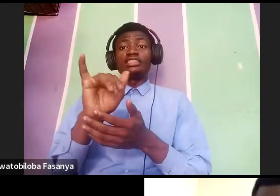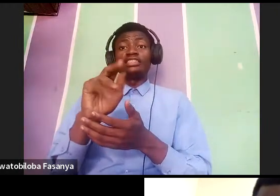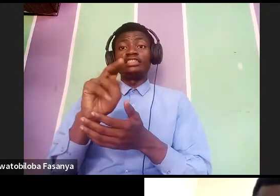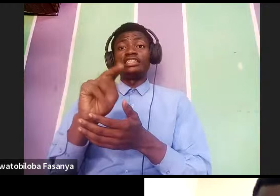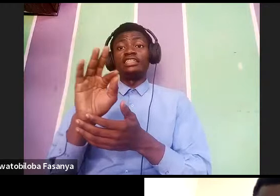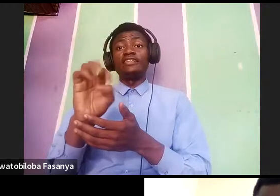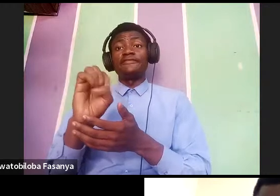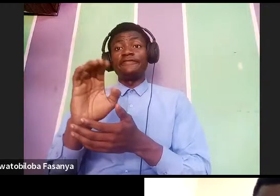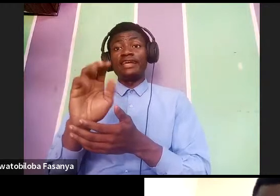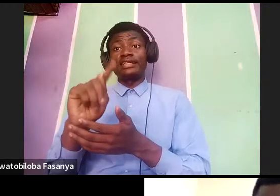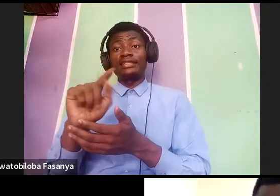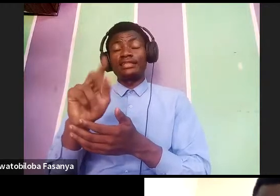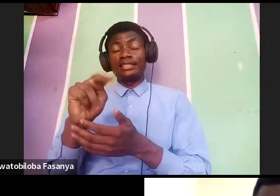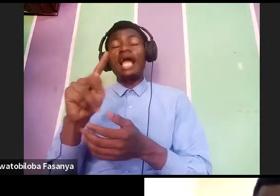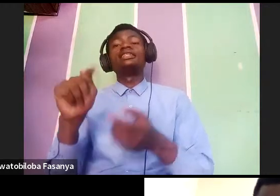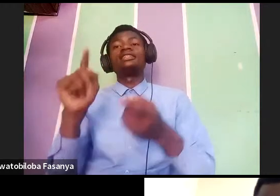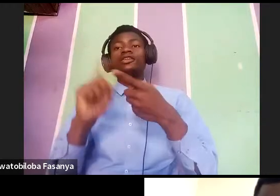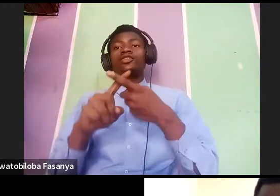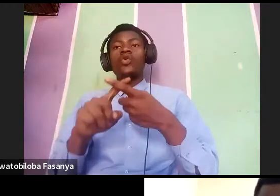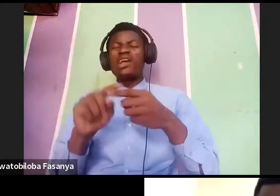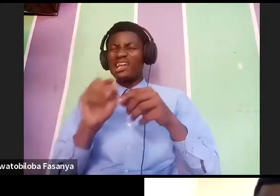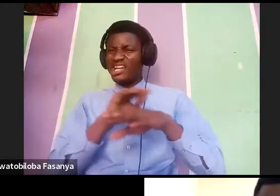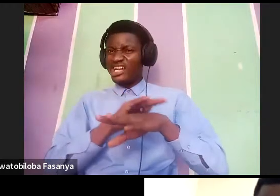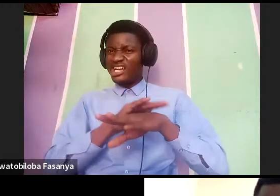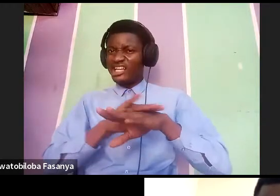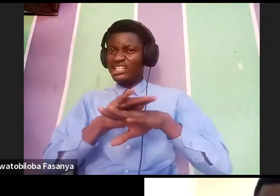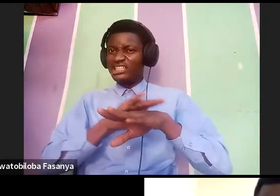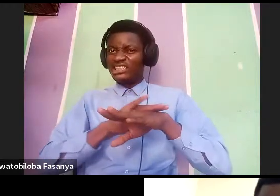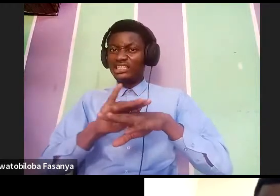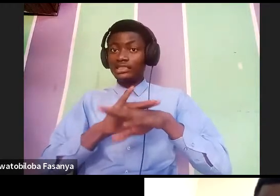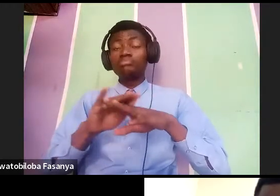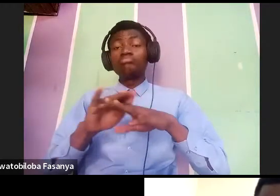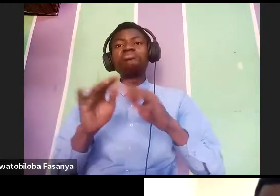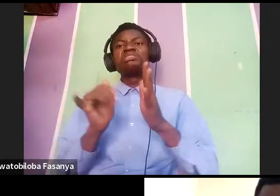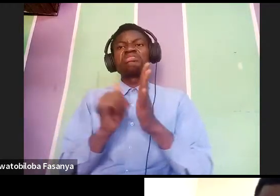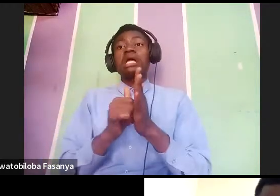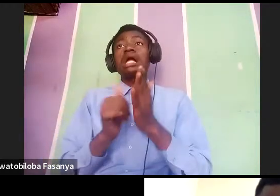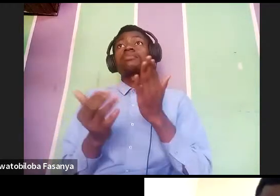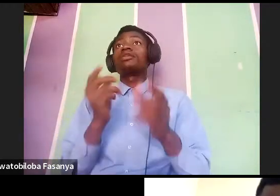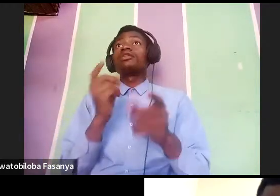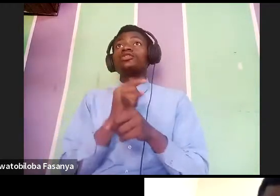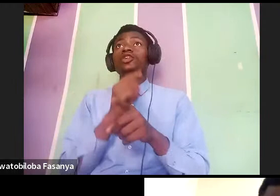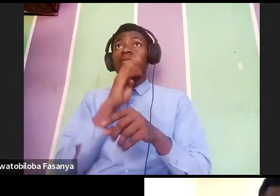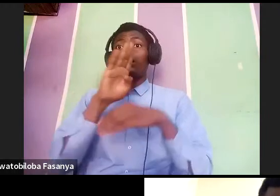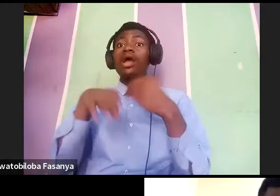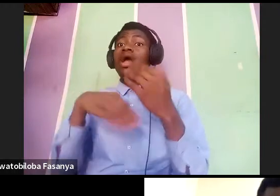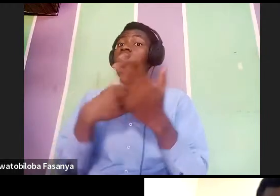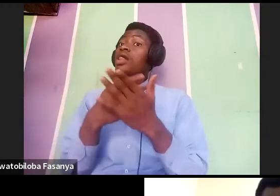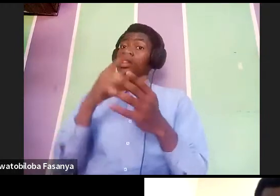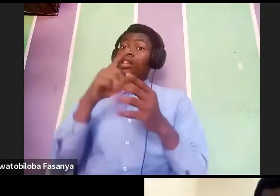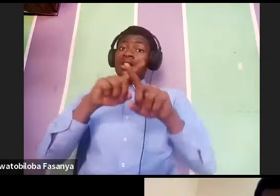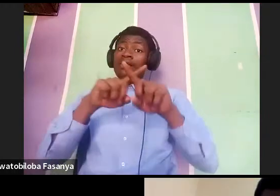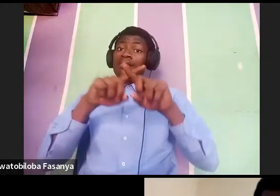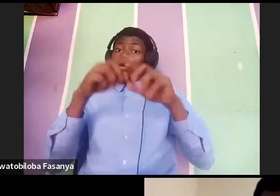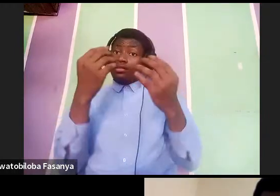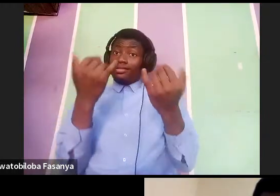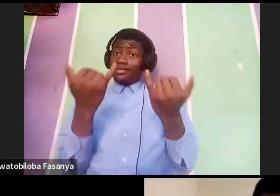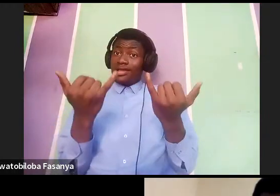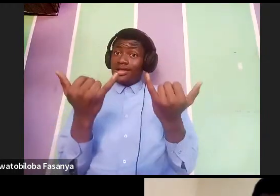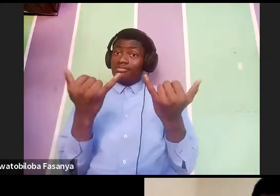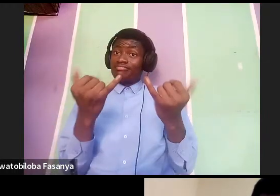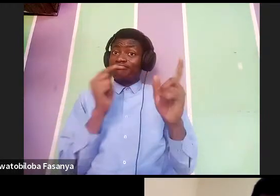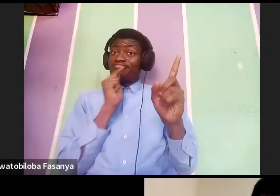sterile gauze on the surface, and that might just be all. But in children, because children, every form of